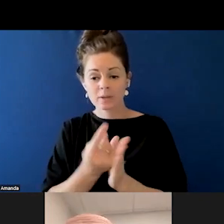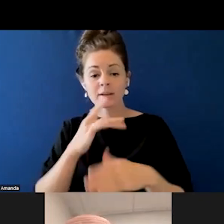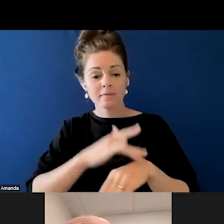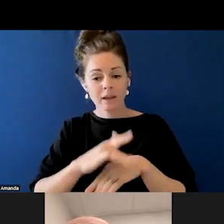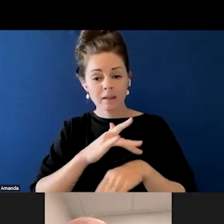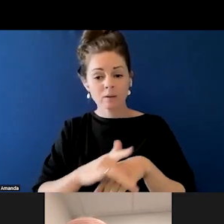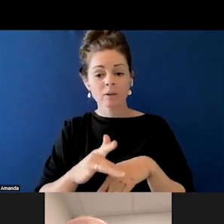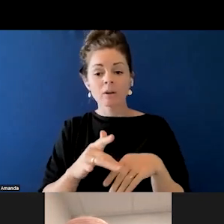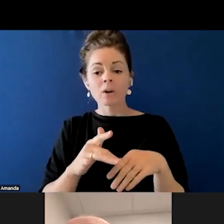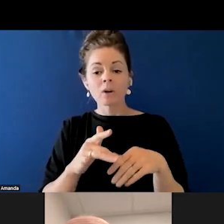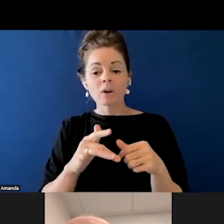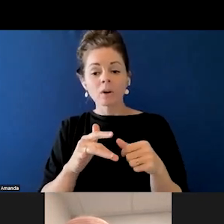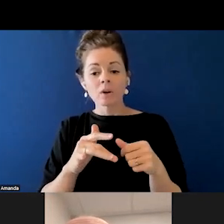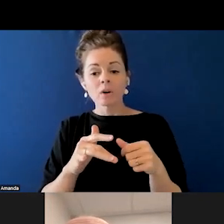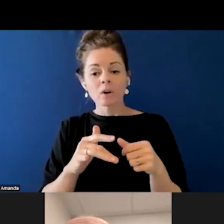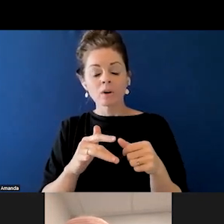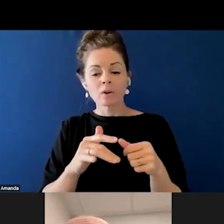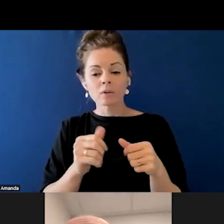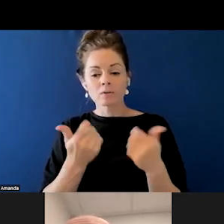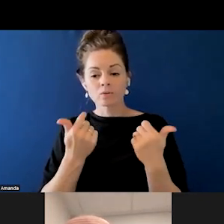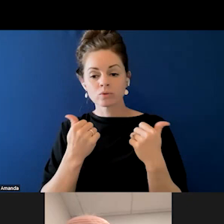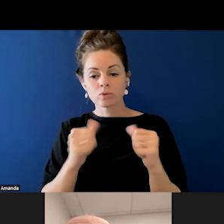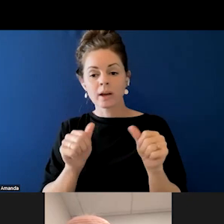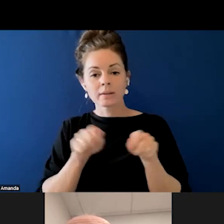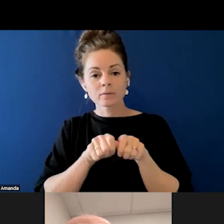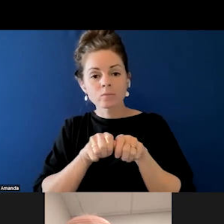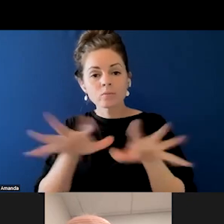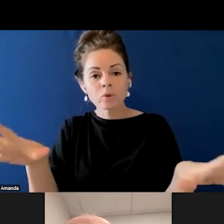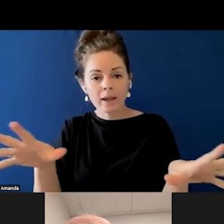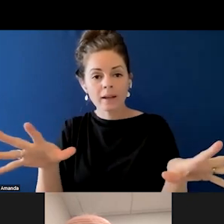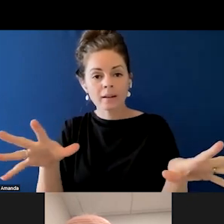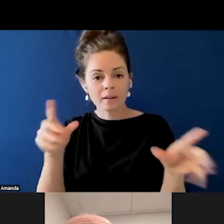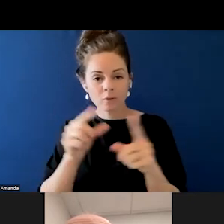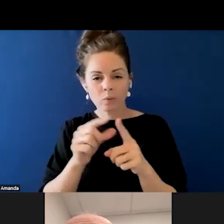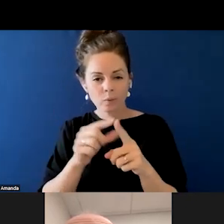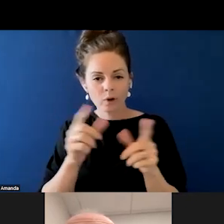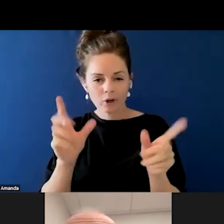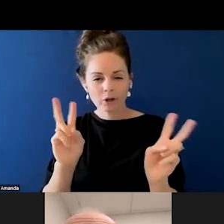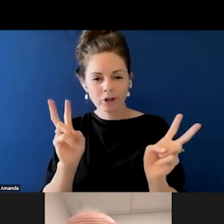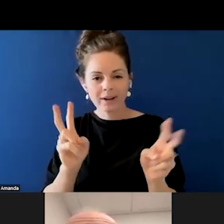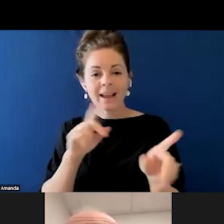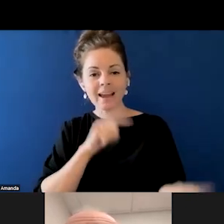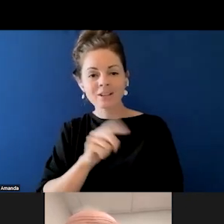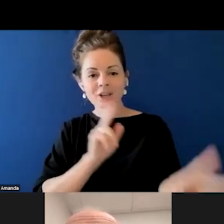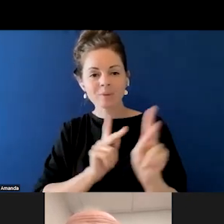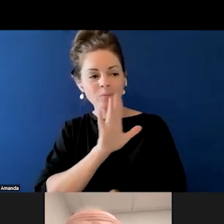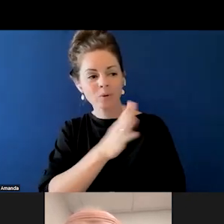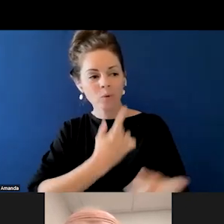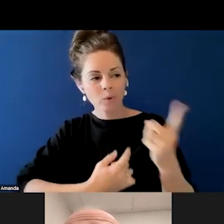get the word out and have a chance to answer people's questions around key